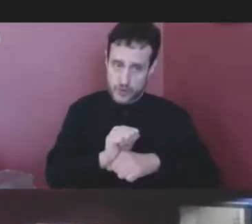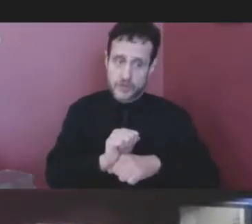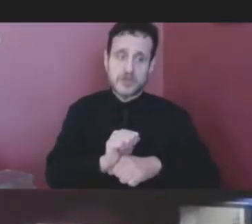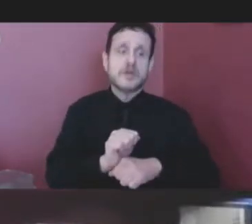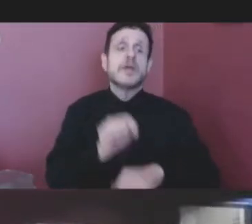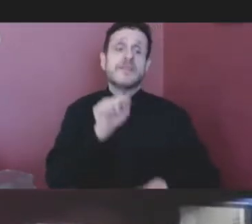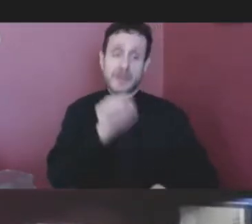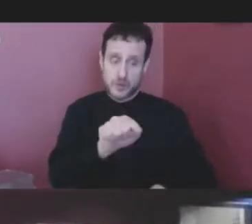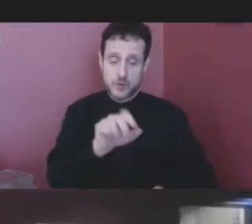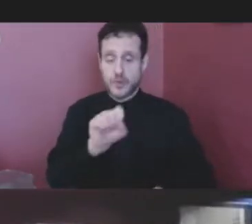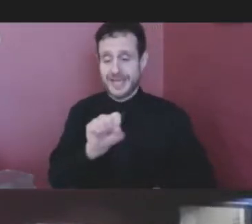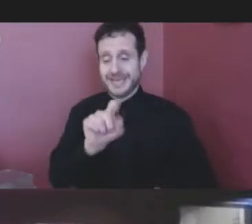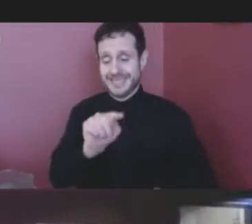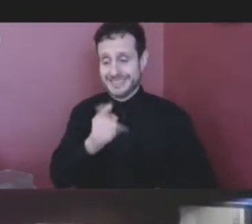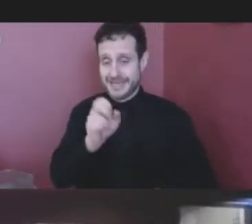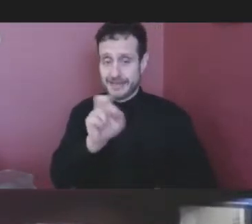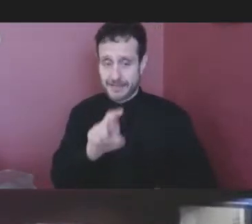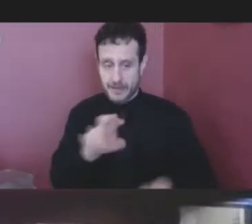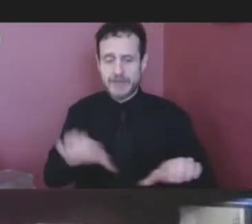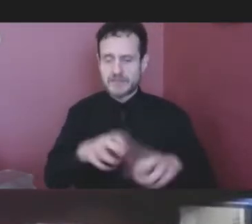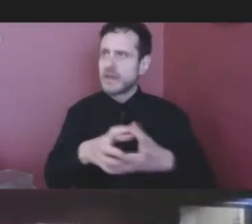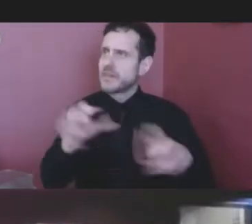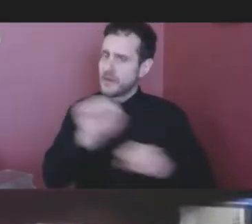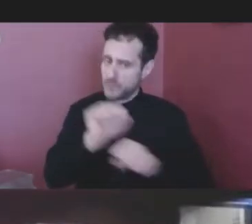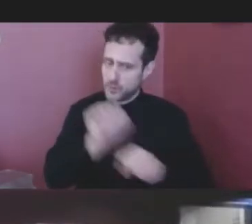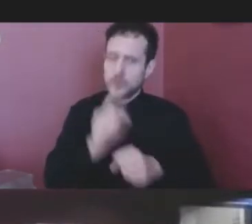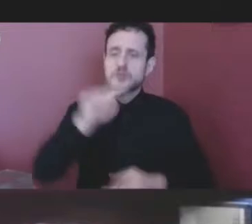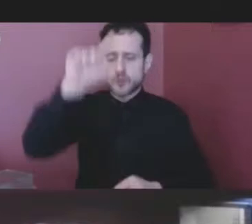St. Clair County to bring down the positivity rate there.